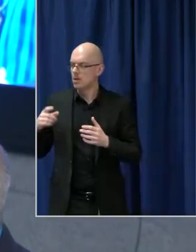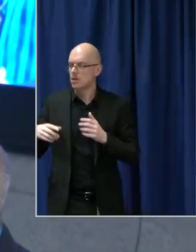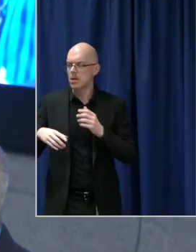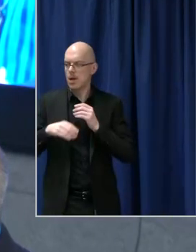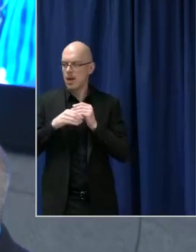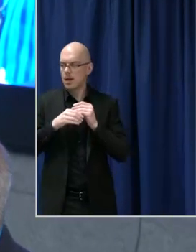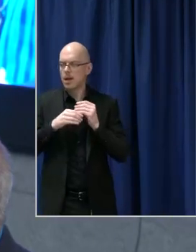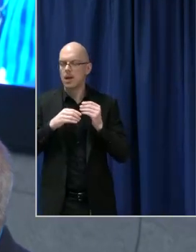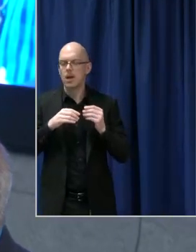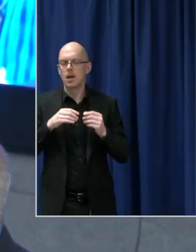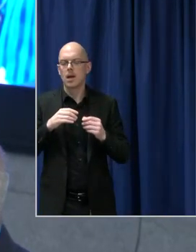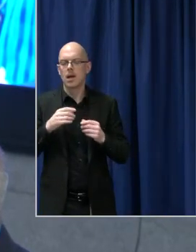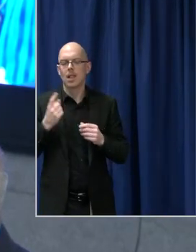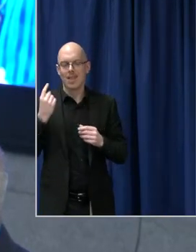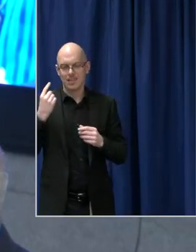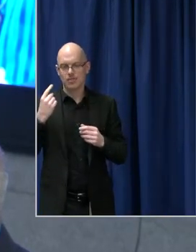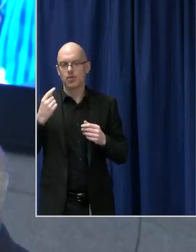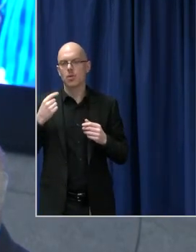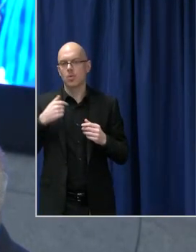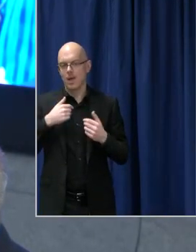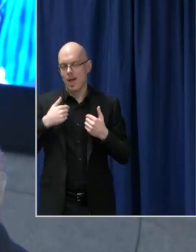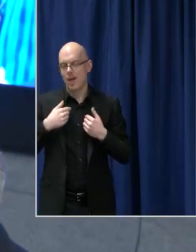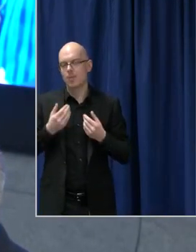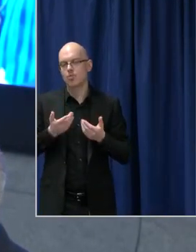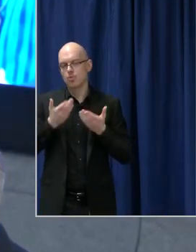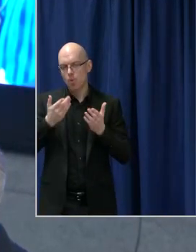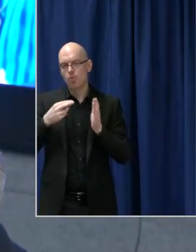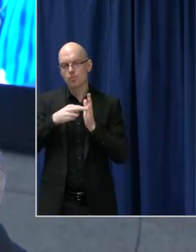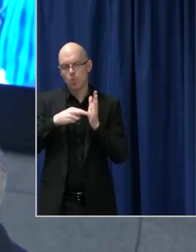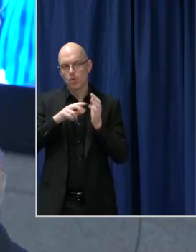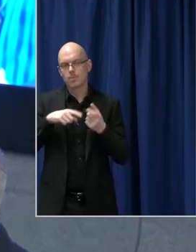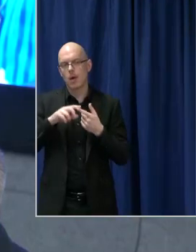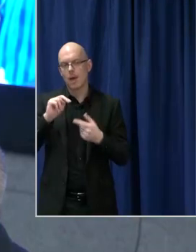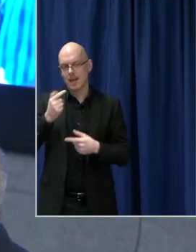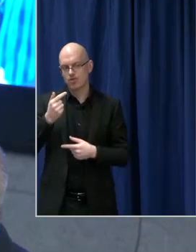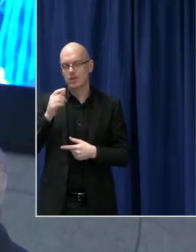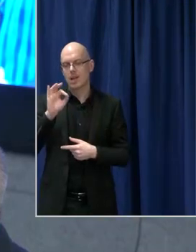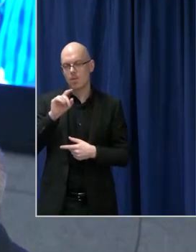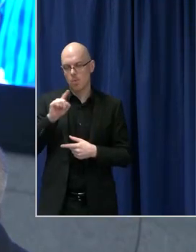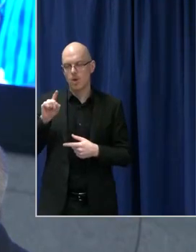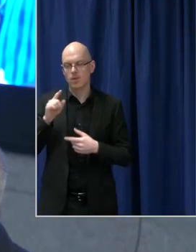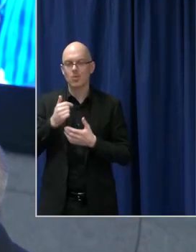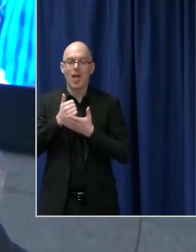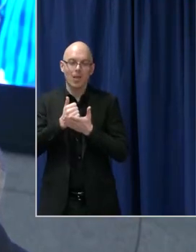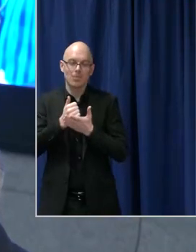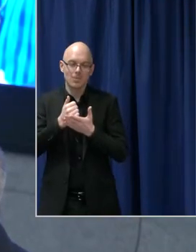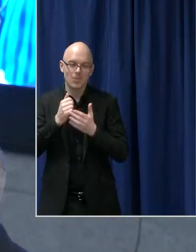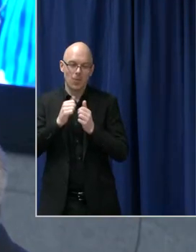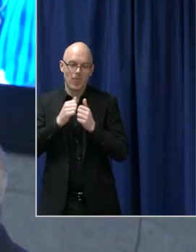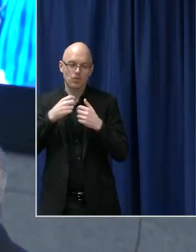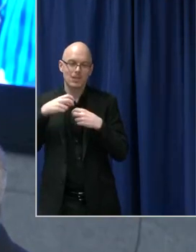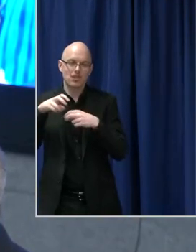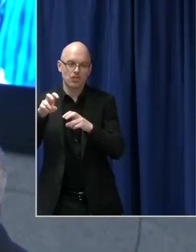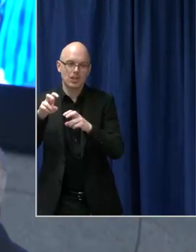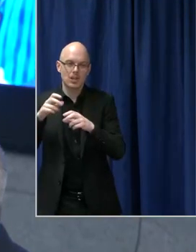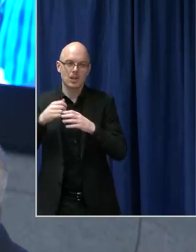there was a proposed rules on next generation 911 to help with that transition to IP-based